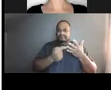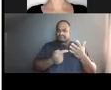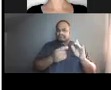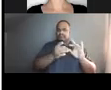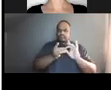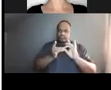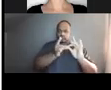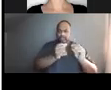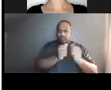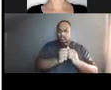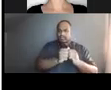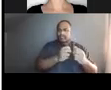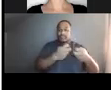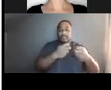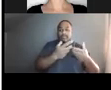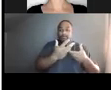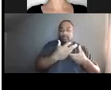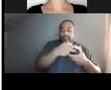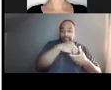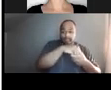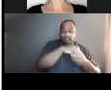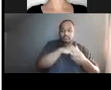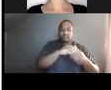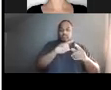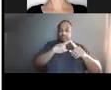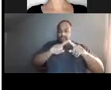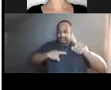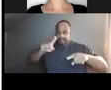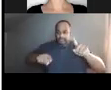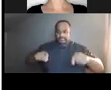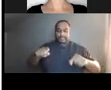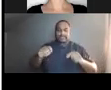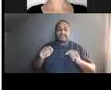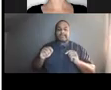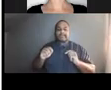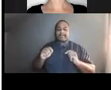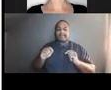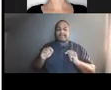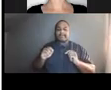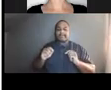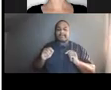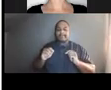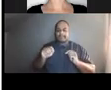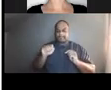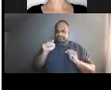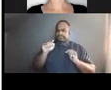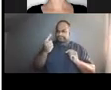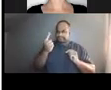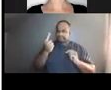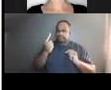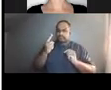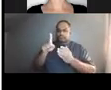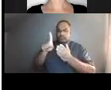to the issues of inclusion and diversity. For example, this research of